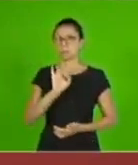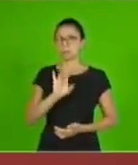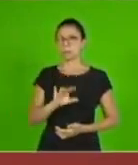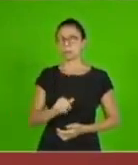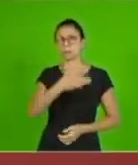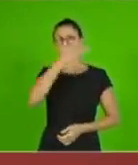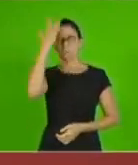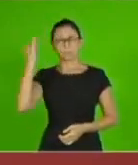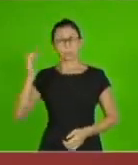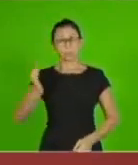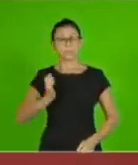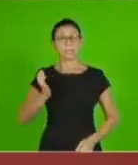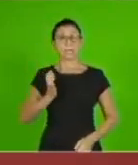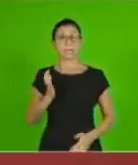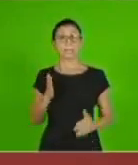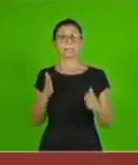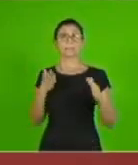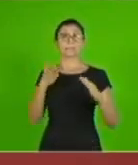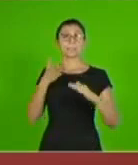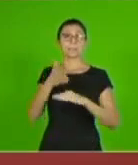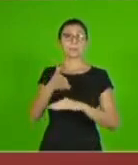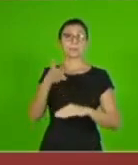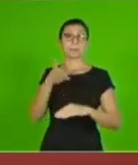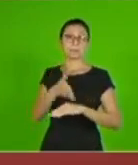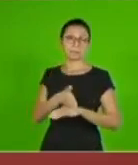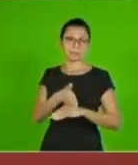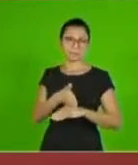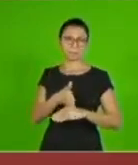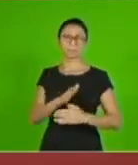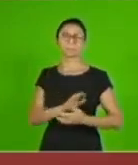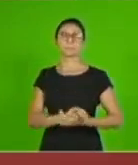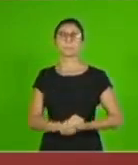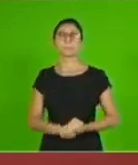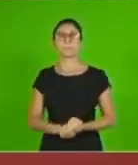accumulated riches and demonstration of luxury